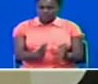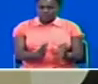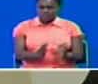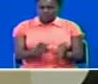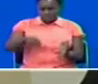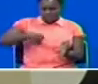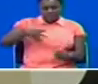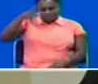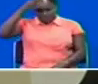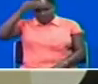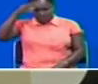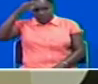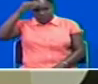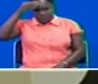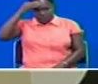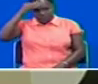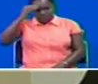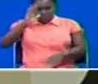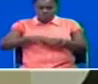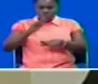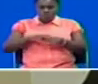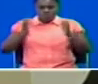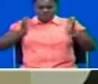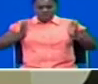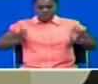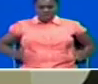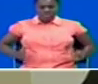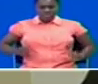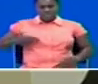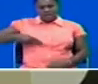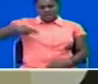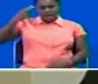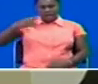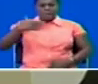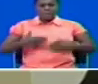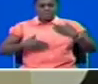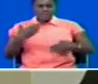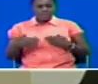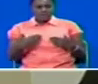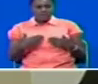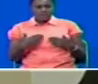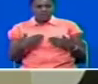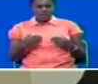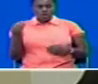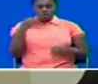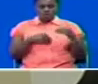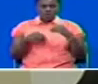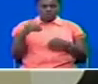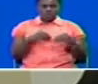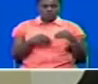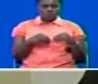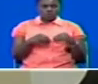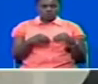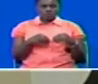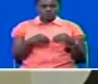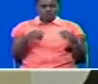taught to teach good ethics and high moral standards. Corruption is completely